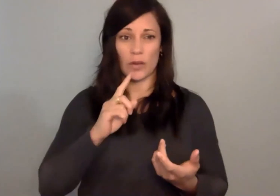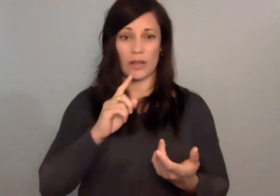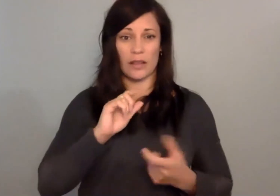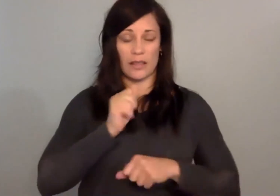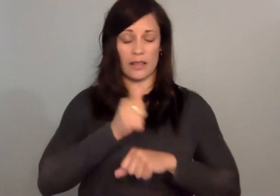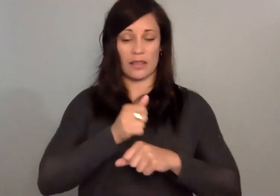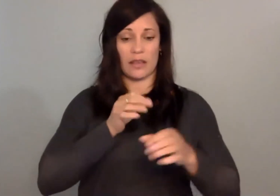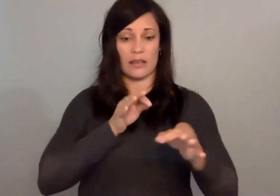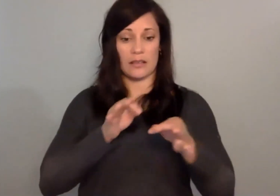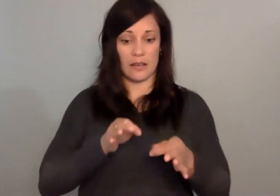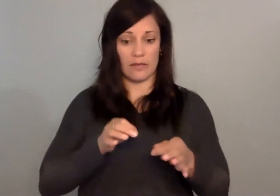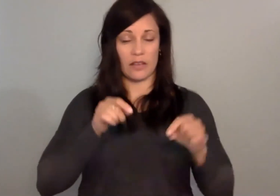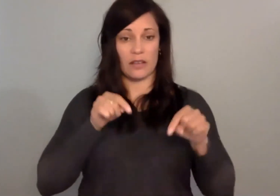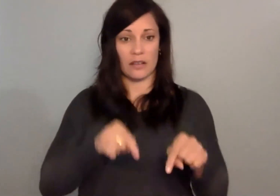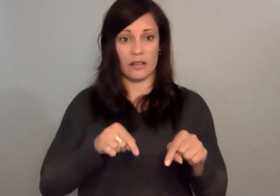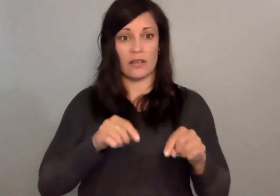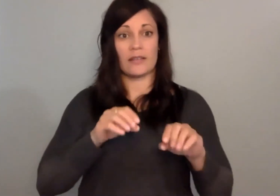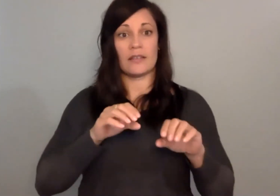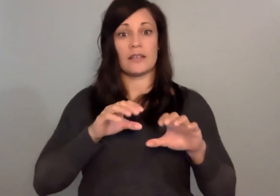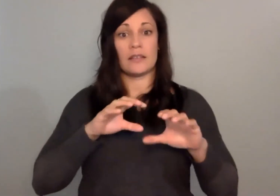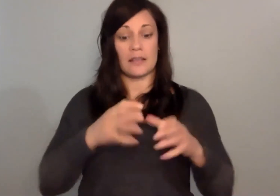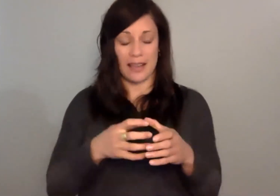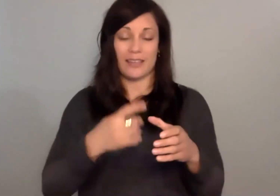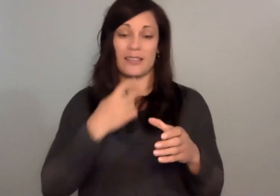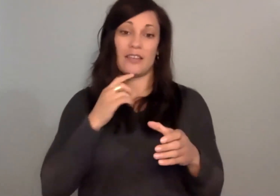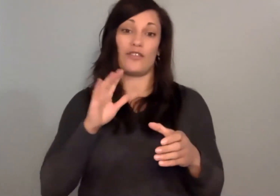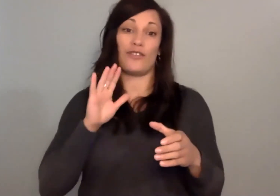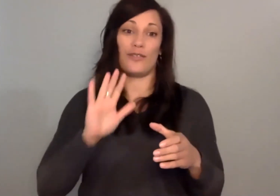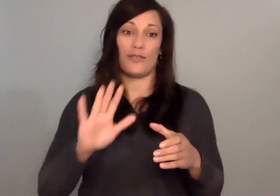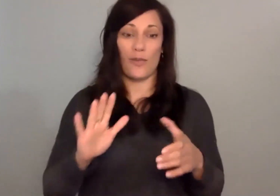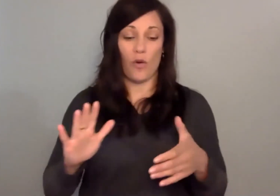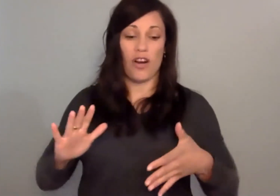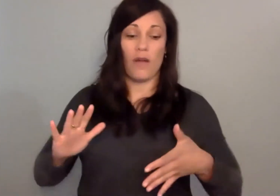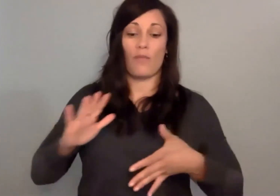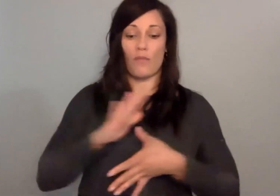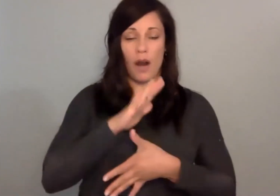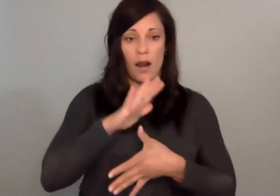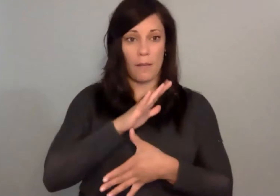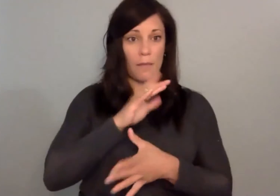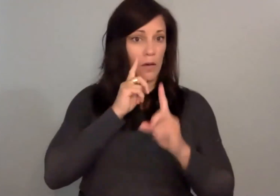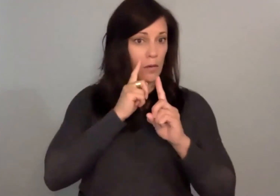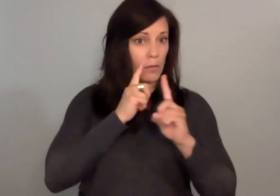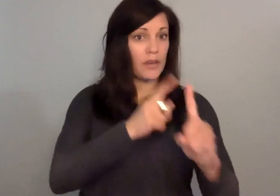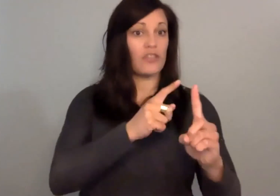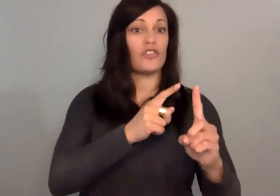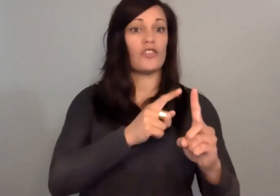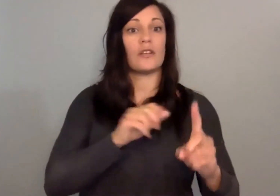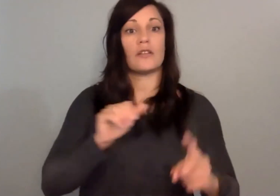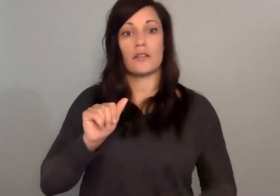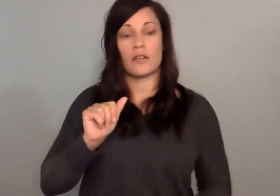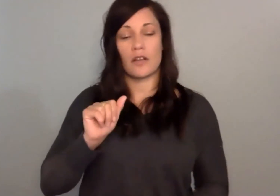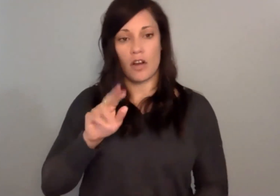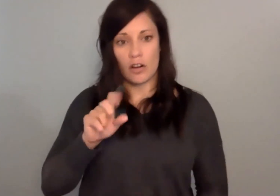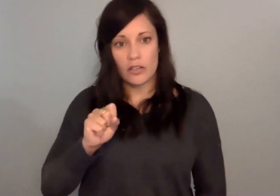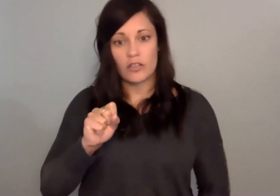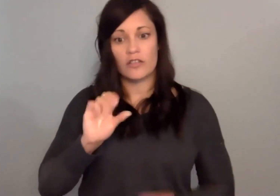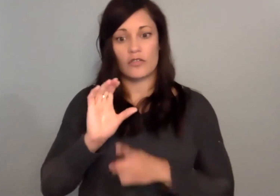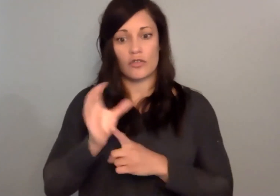of organizational category does say that your primary mission is either arts, culture,